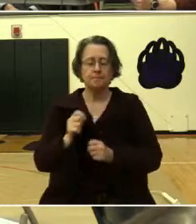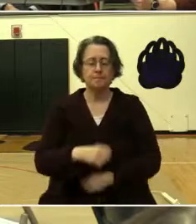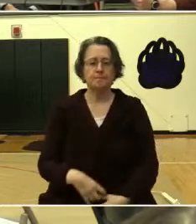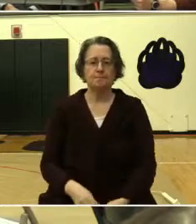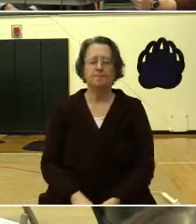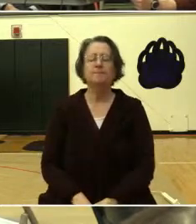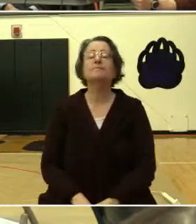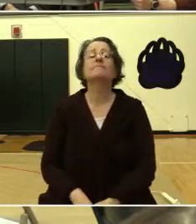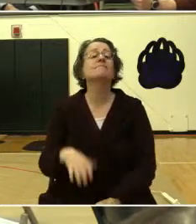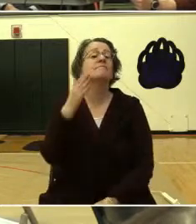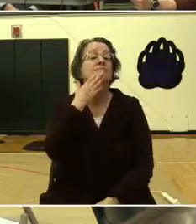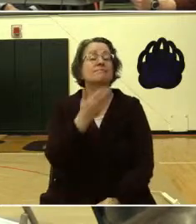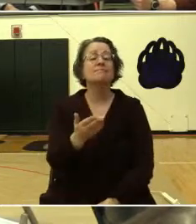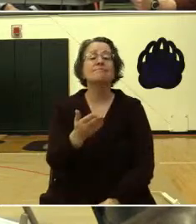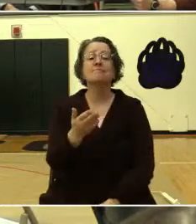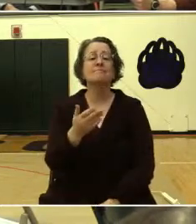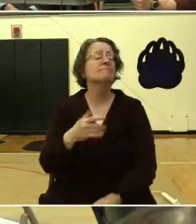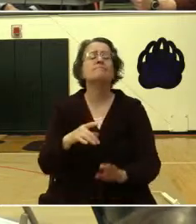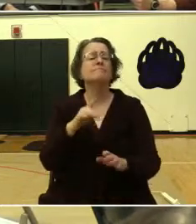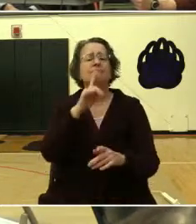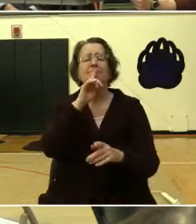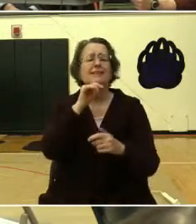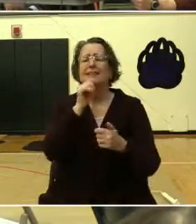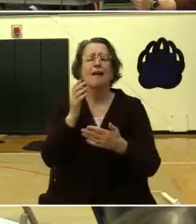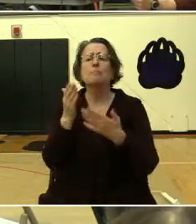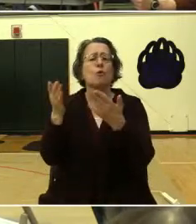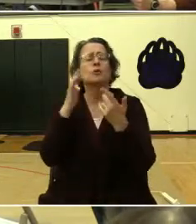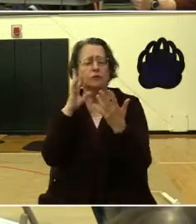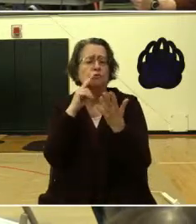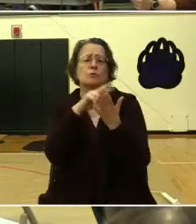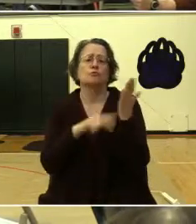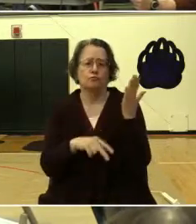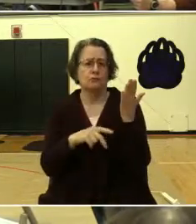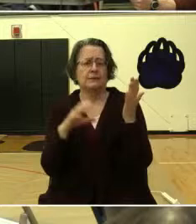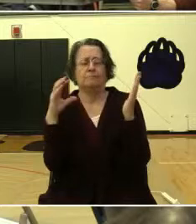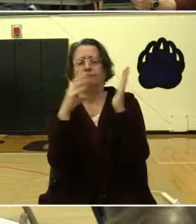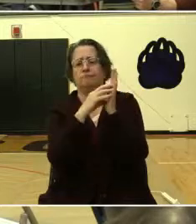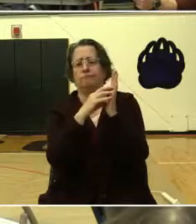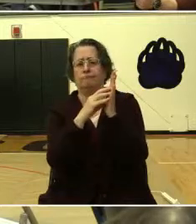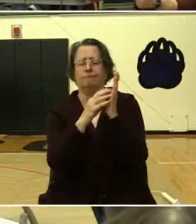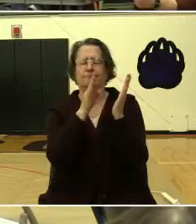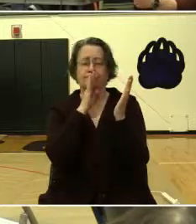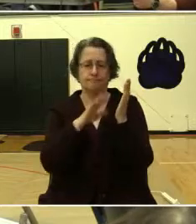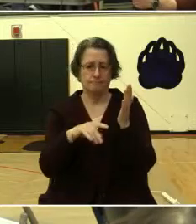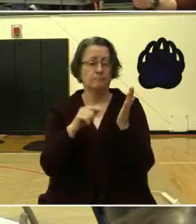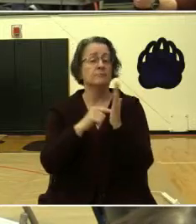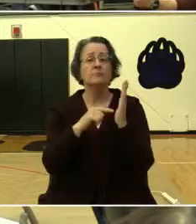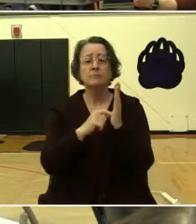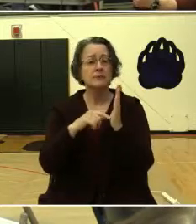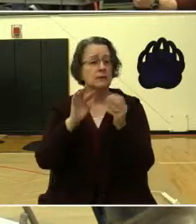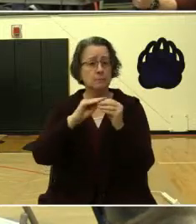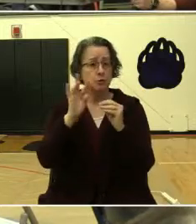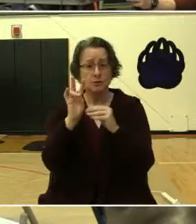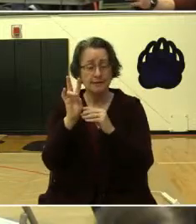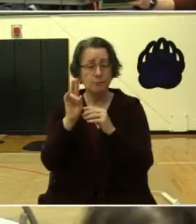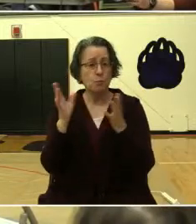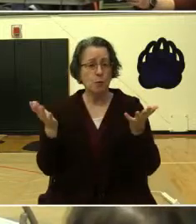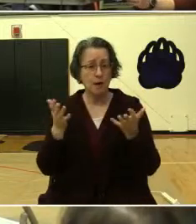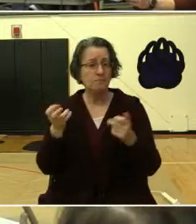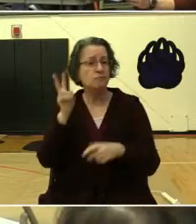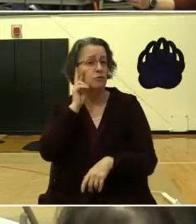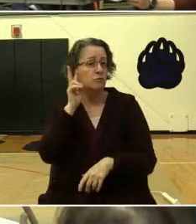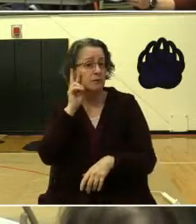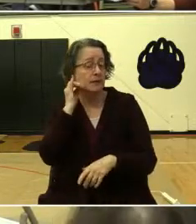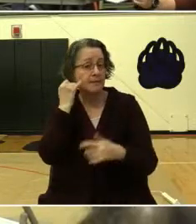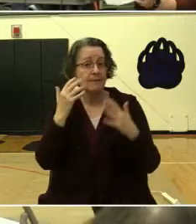uh thank you Mr moderator and it's not a motion so I'm just going to read the article um so article 7 to see if the town